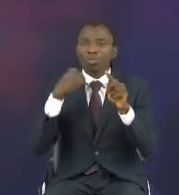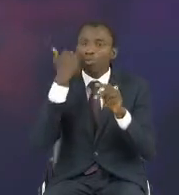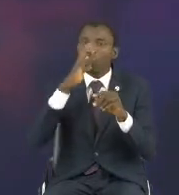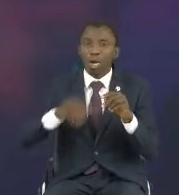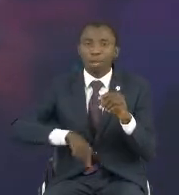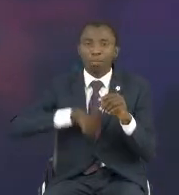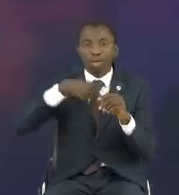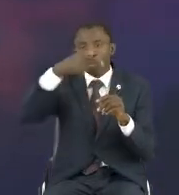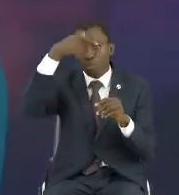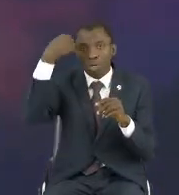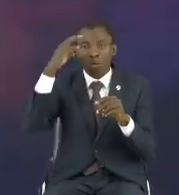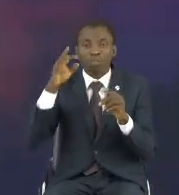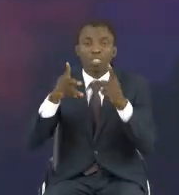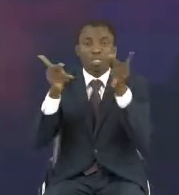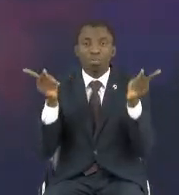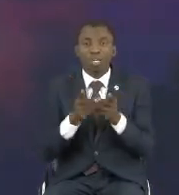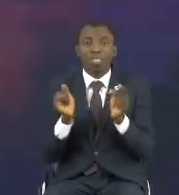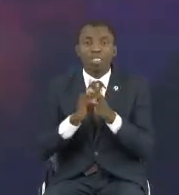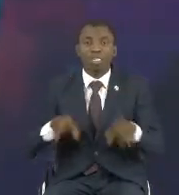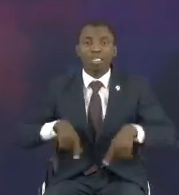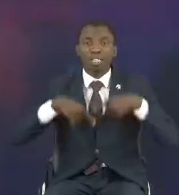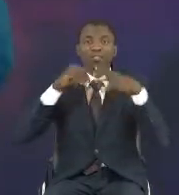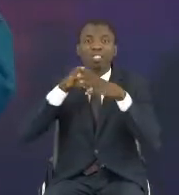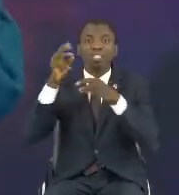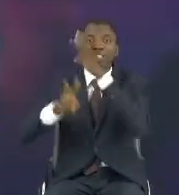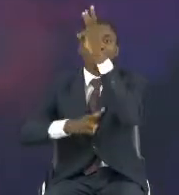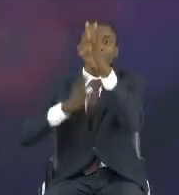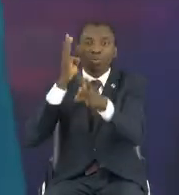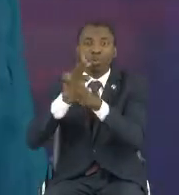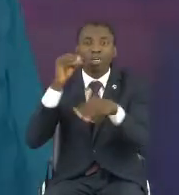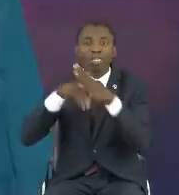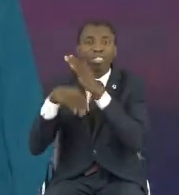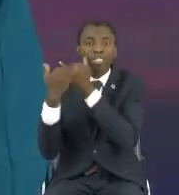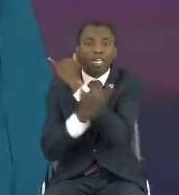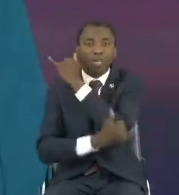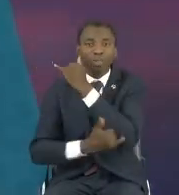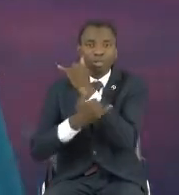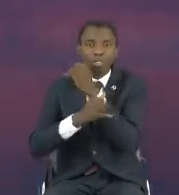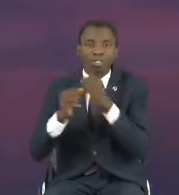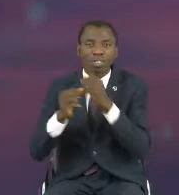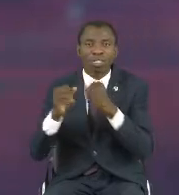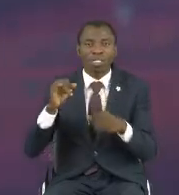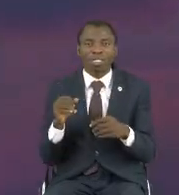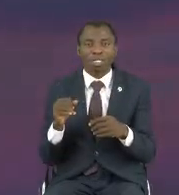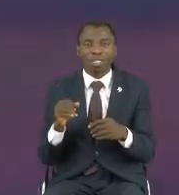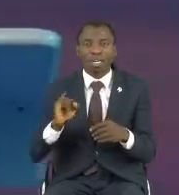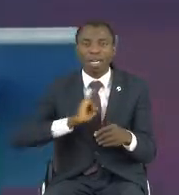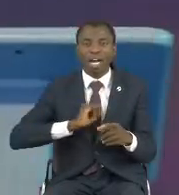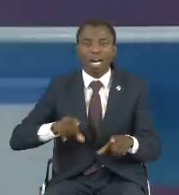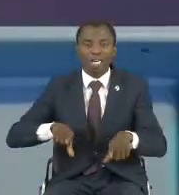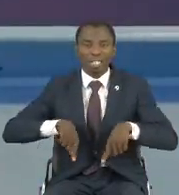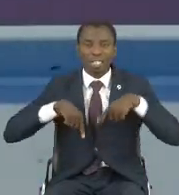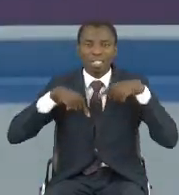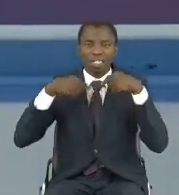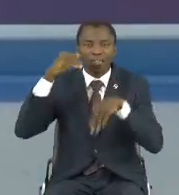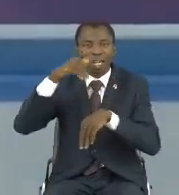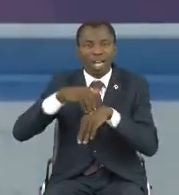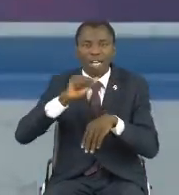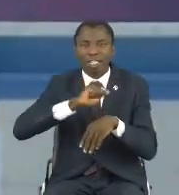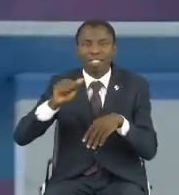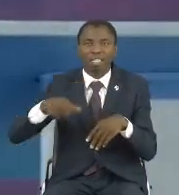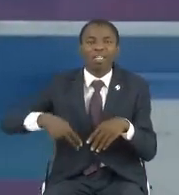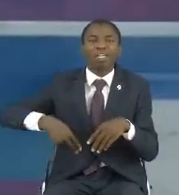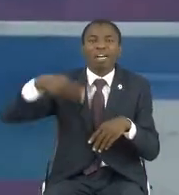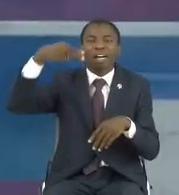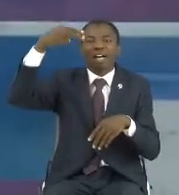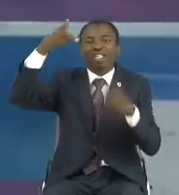place they live in the world, in their country. I live at a high hill. I